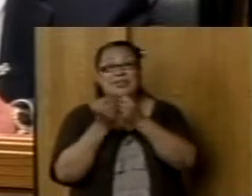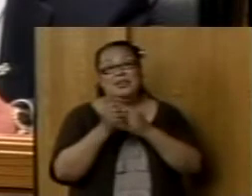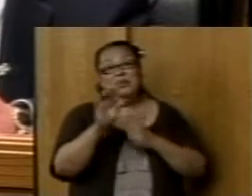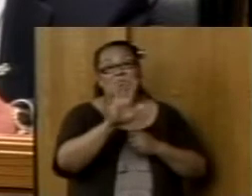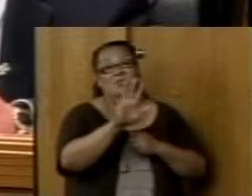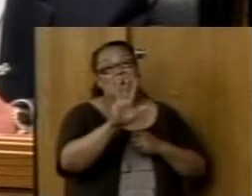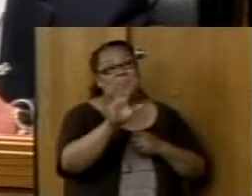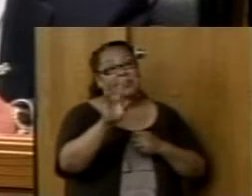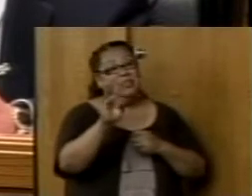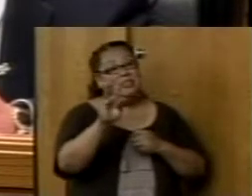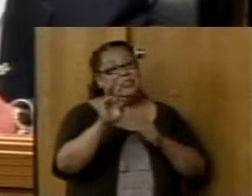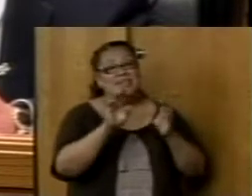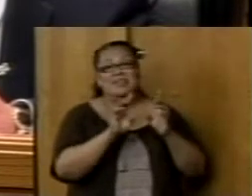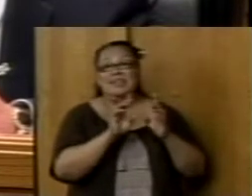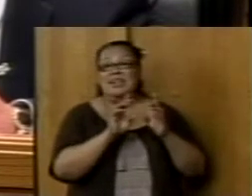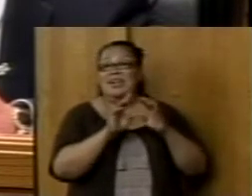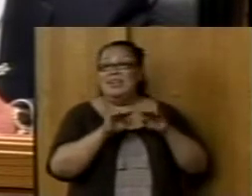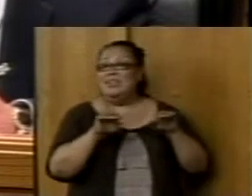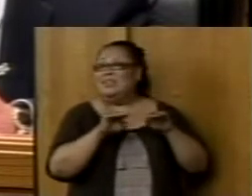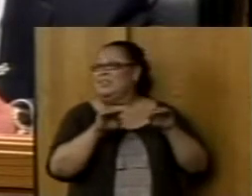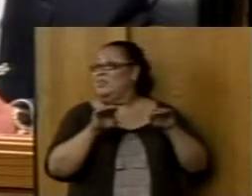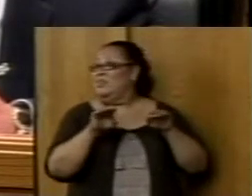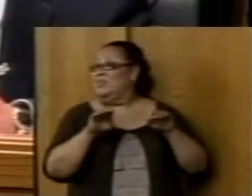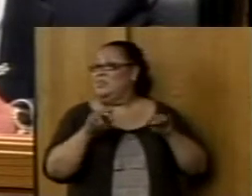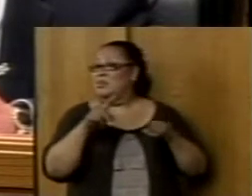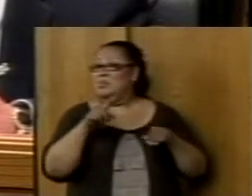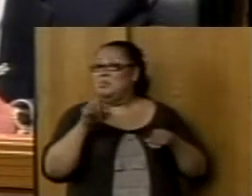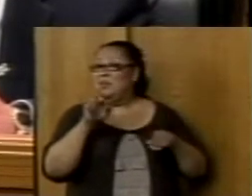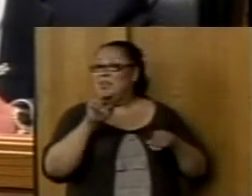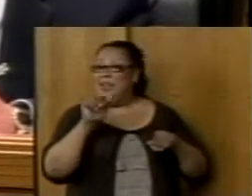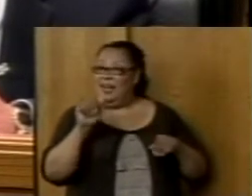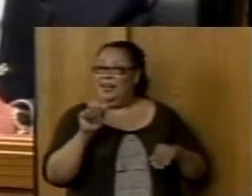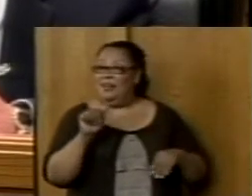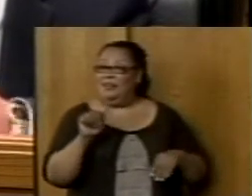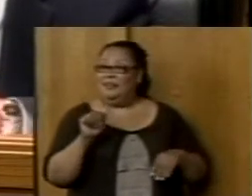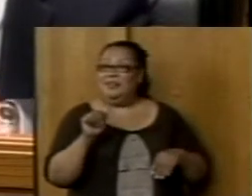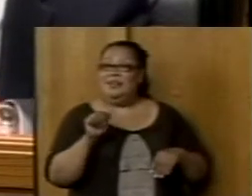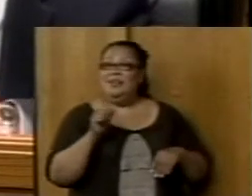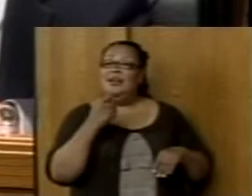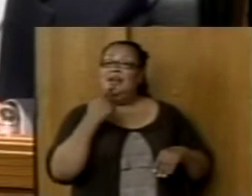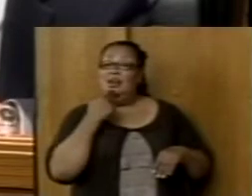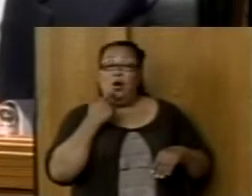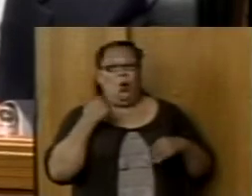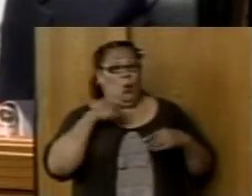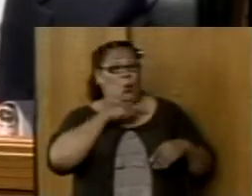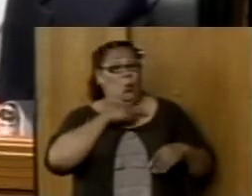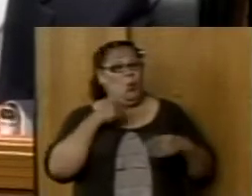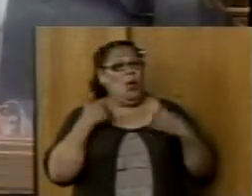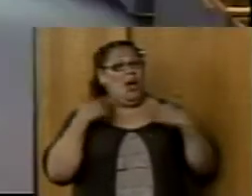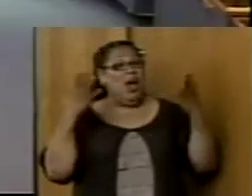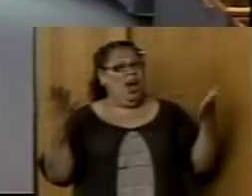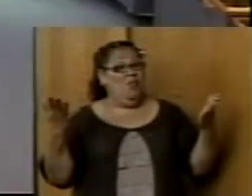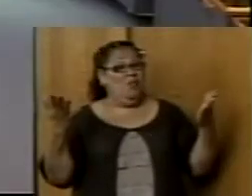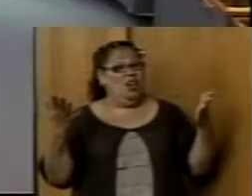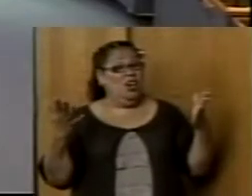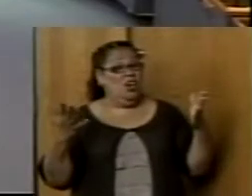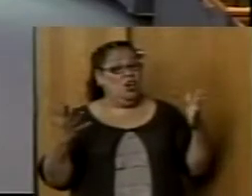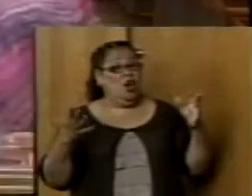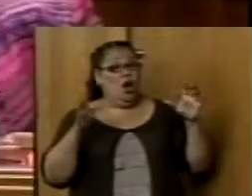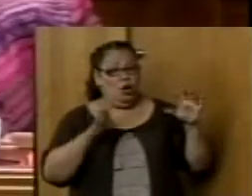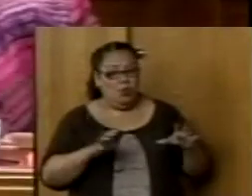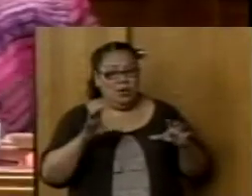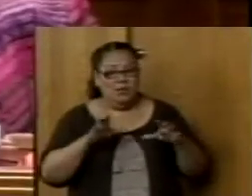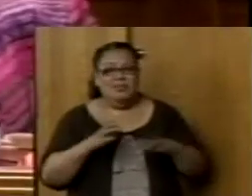6 division. Ms. Pena, if you'd like to say something. Yes. We have a lot of recreational activities for children